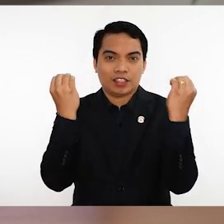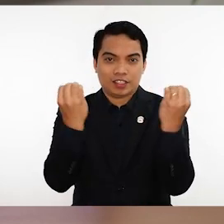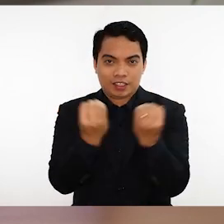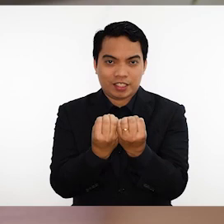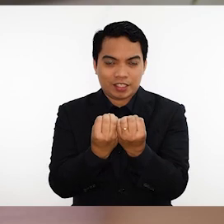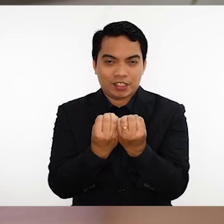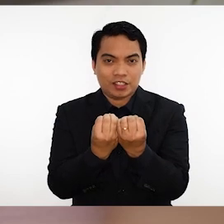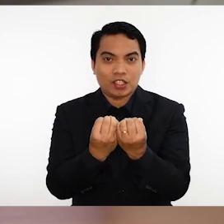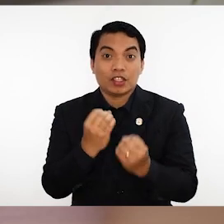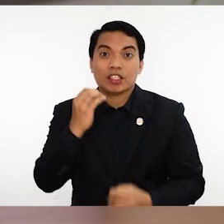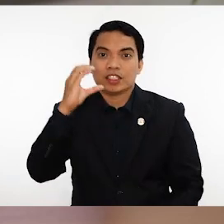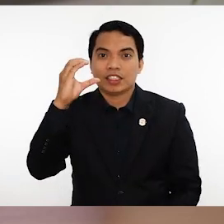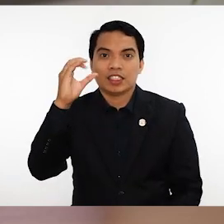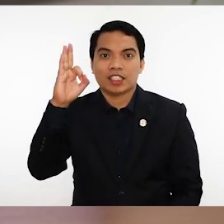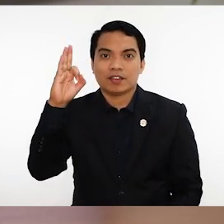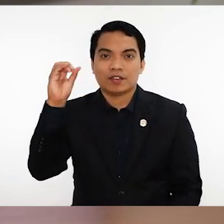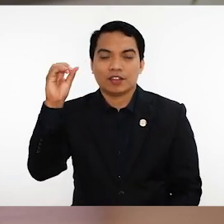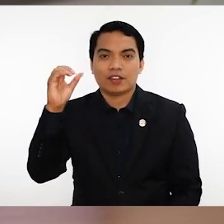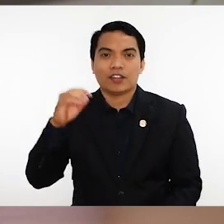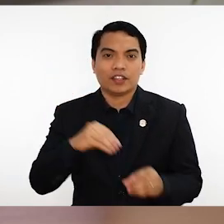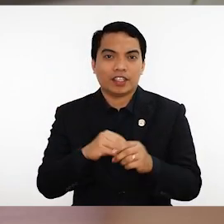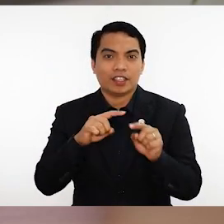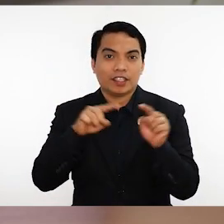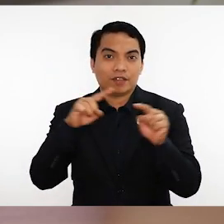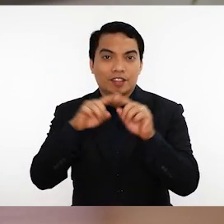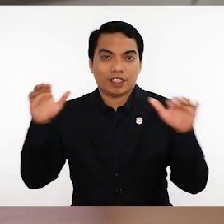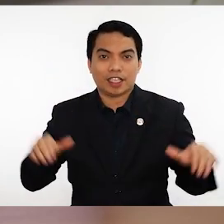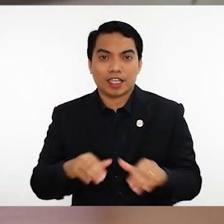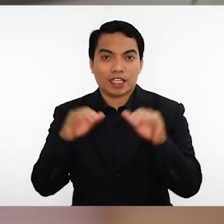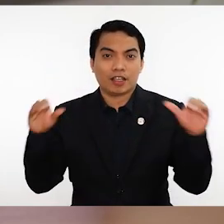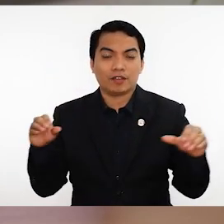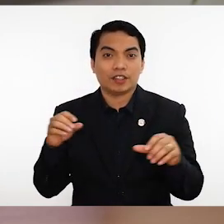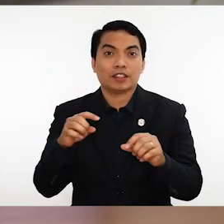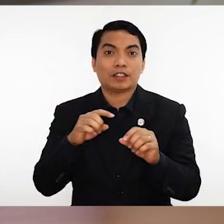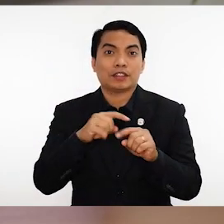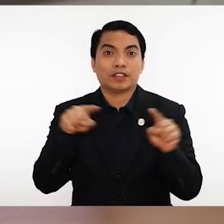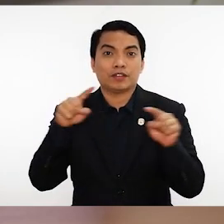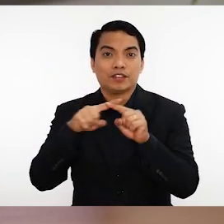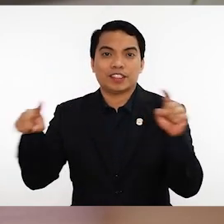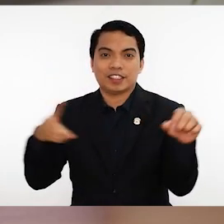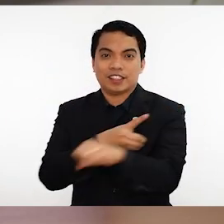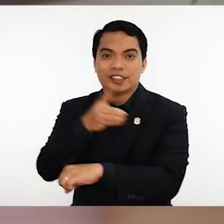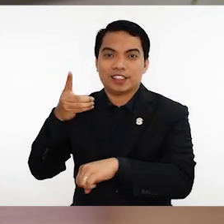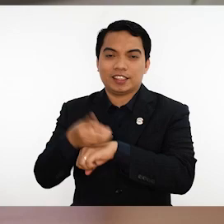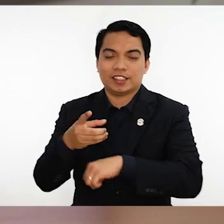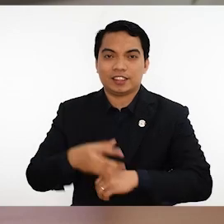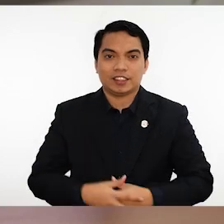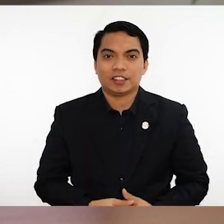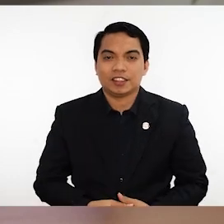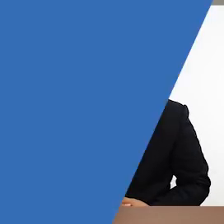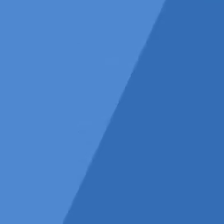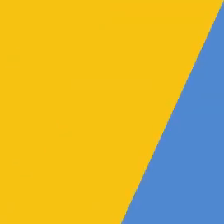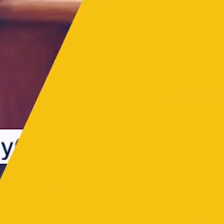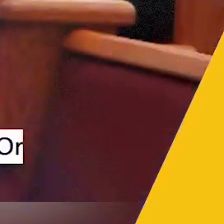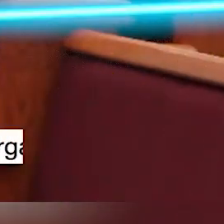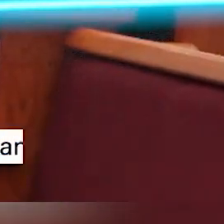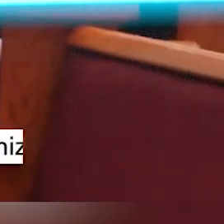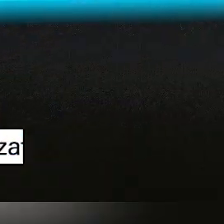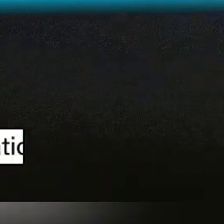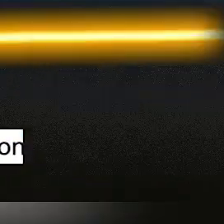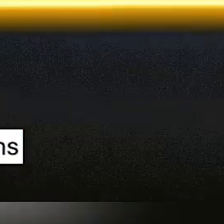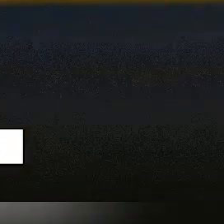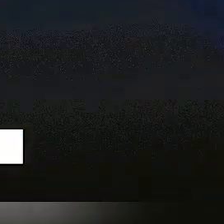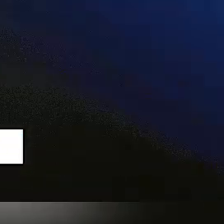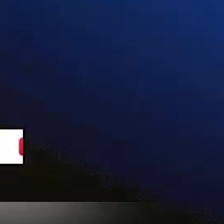Family Organizations, or CFO, in different activities in various districts.